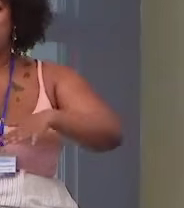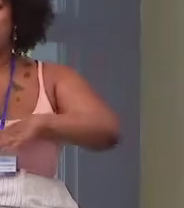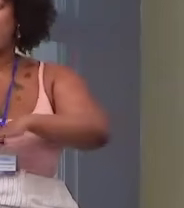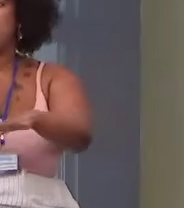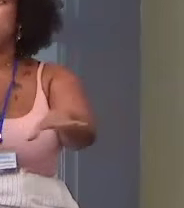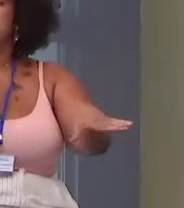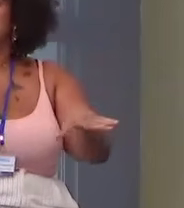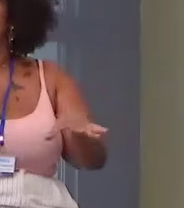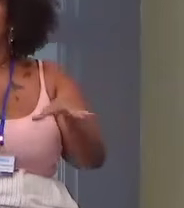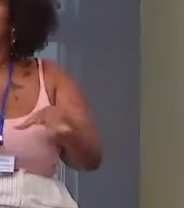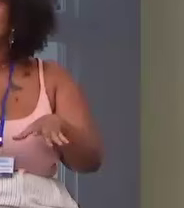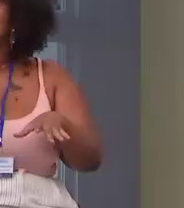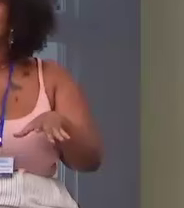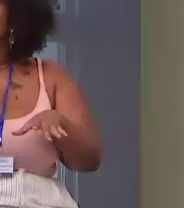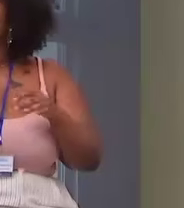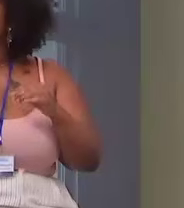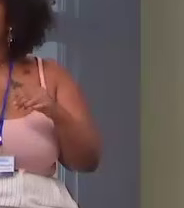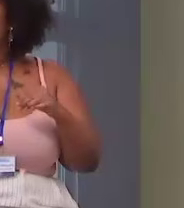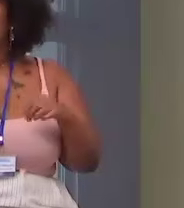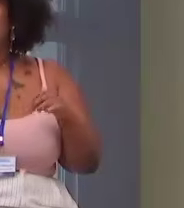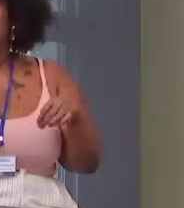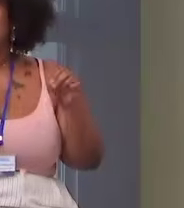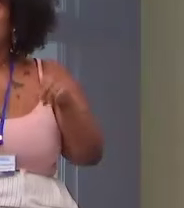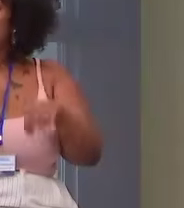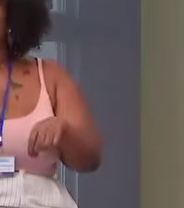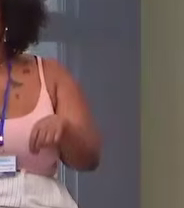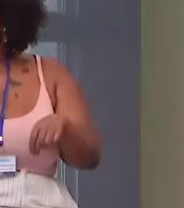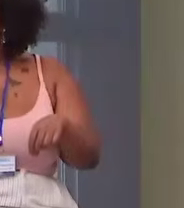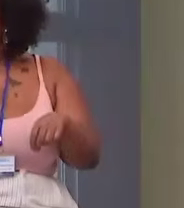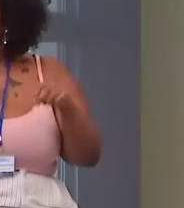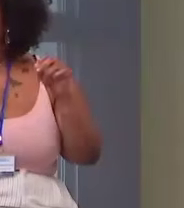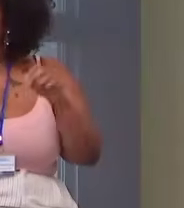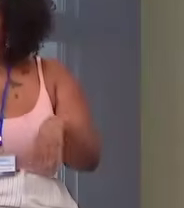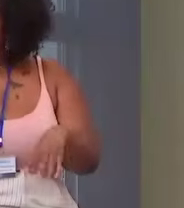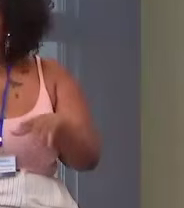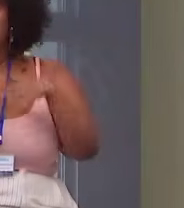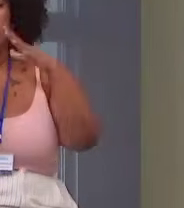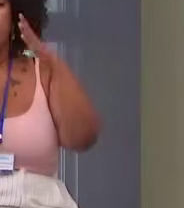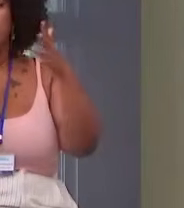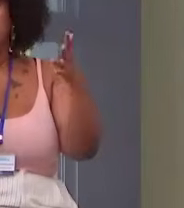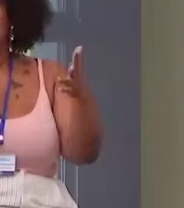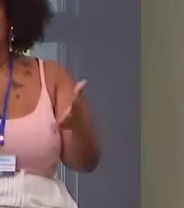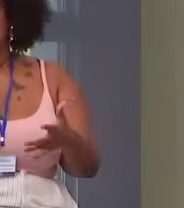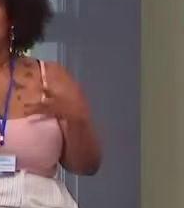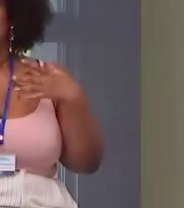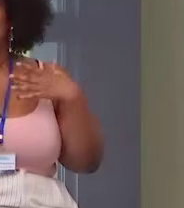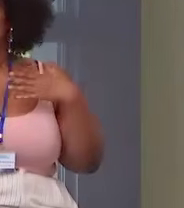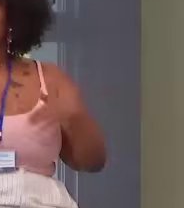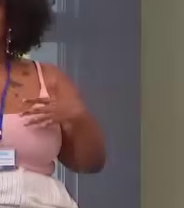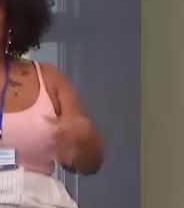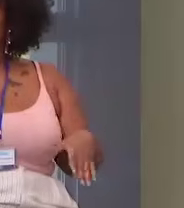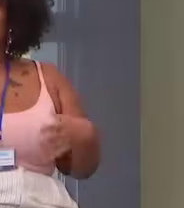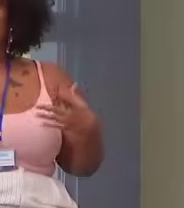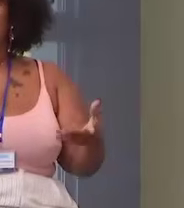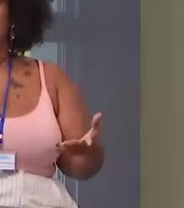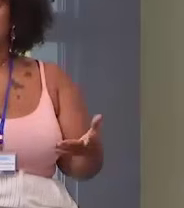having my environment be a place of peace. So I had to start at home. If my home life, if my home space was not